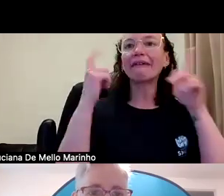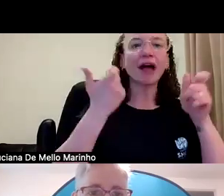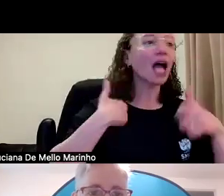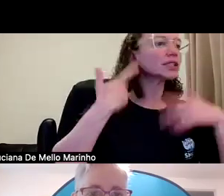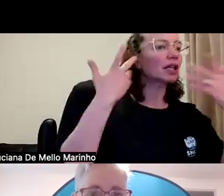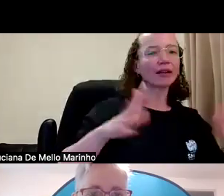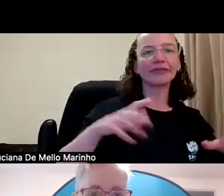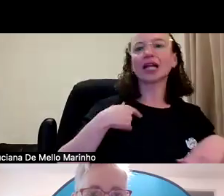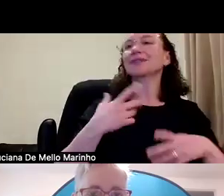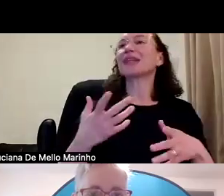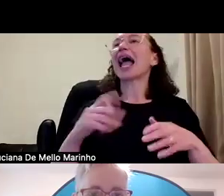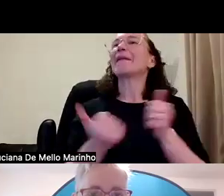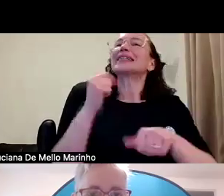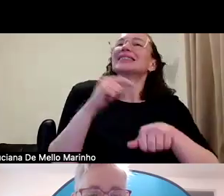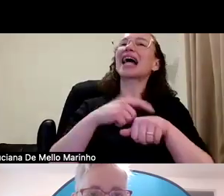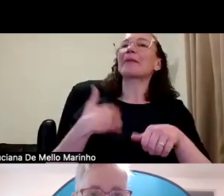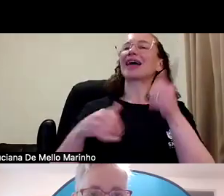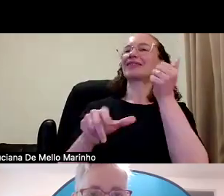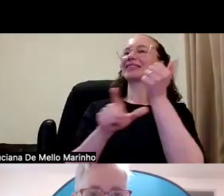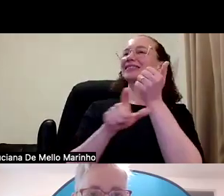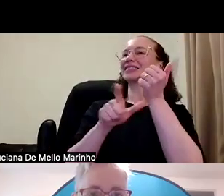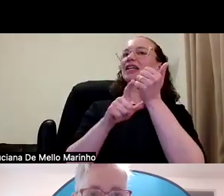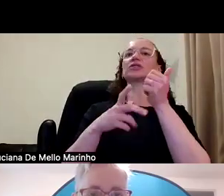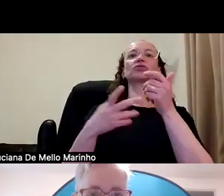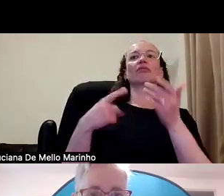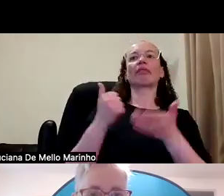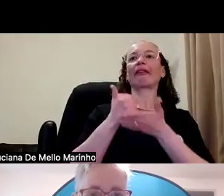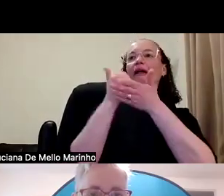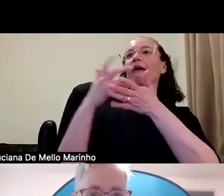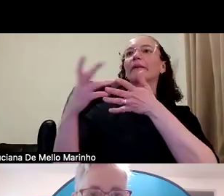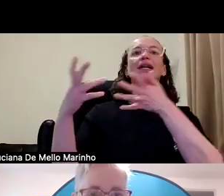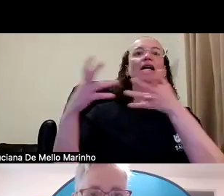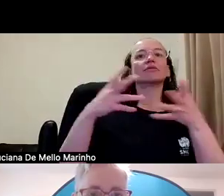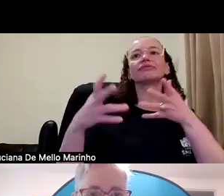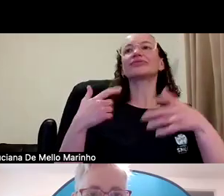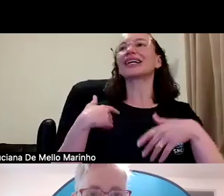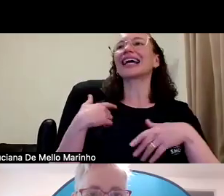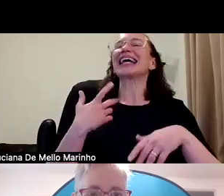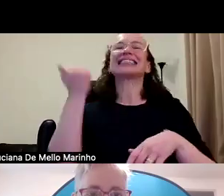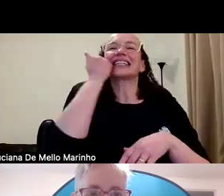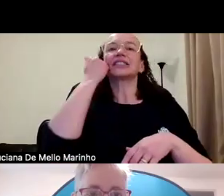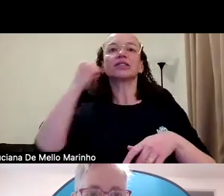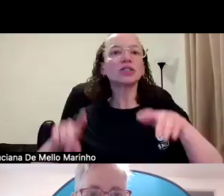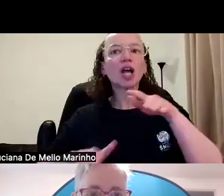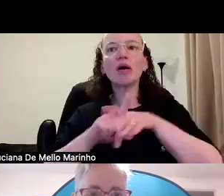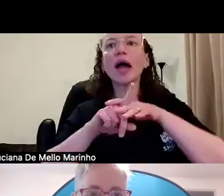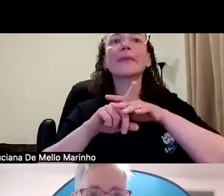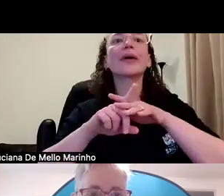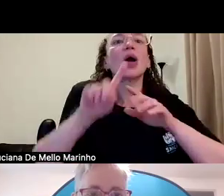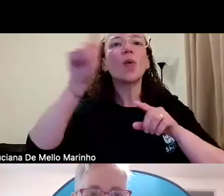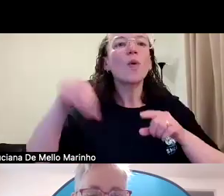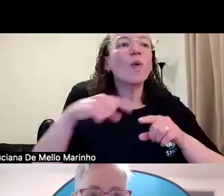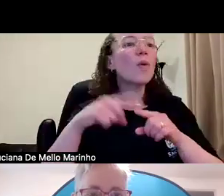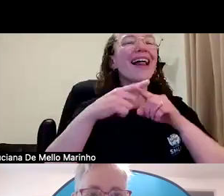and the dentist just shows up, does their bit, and most of the time it's the assistant, the dental assistant who's